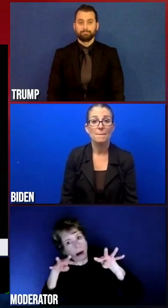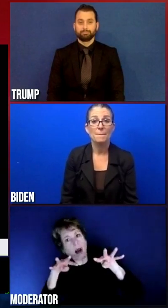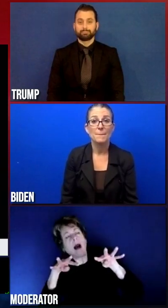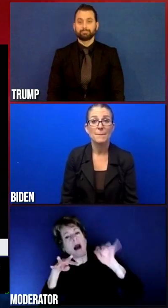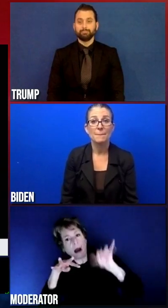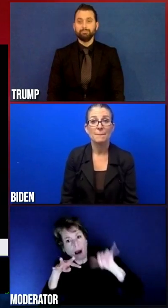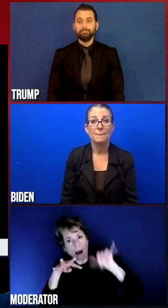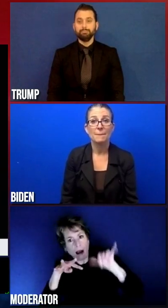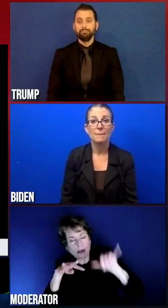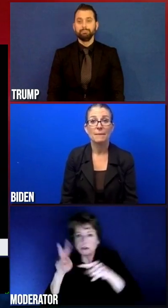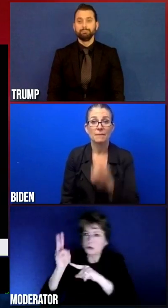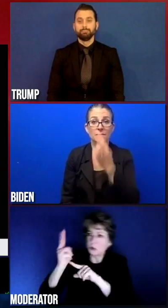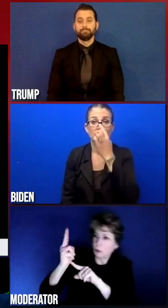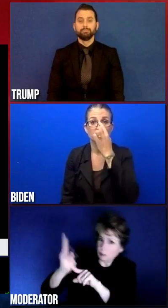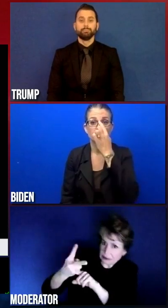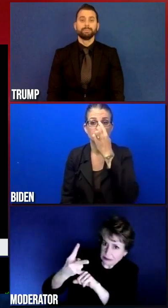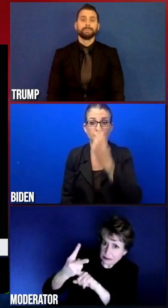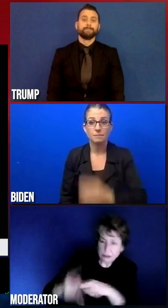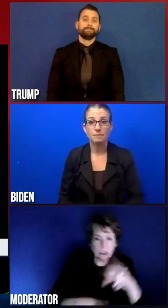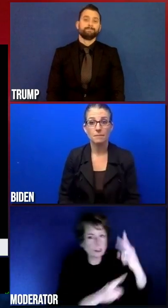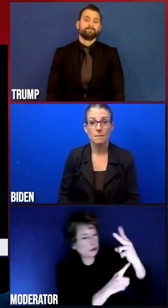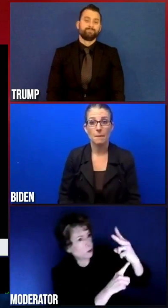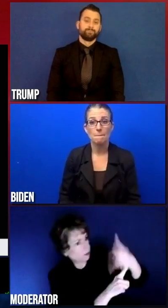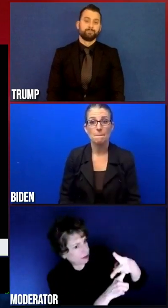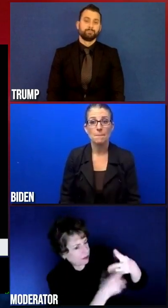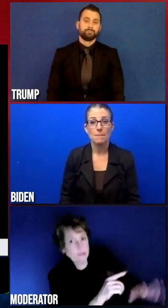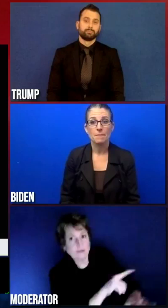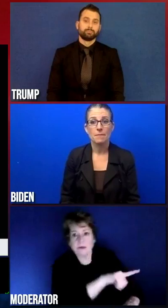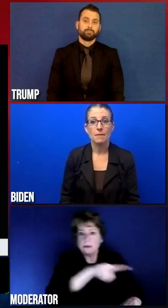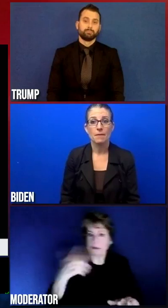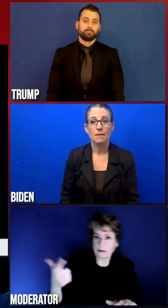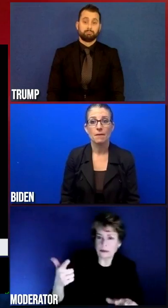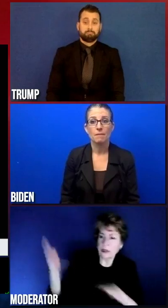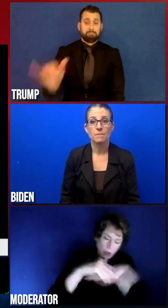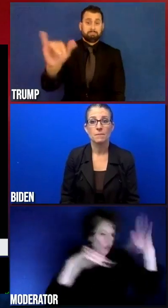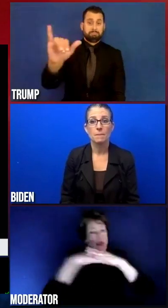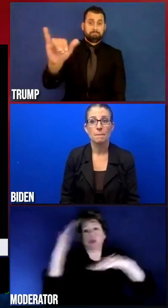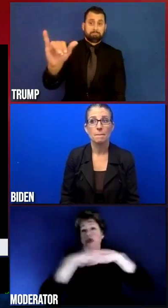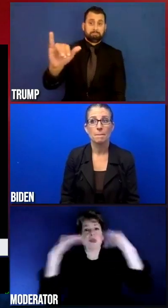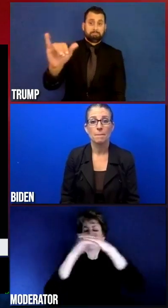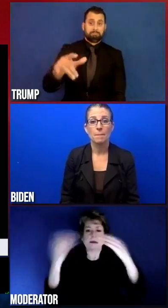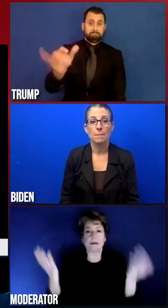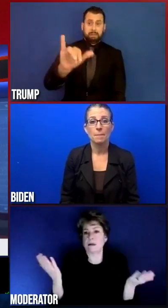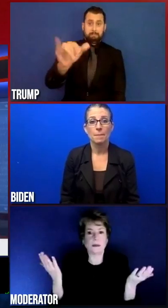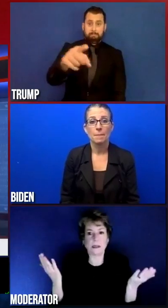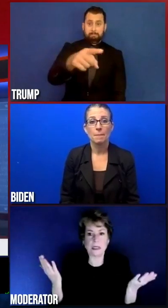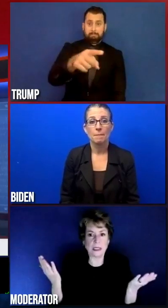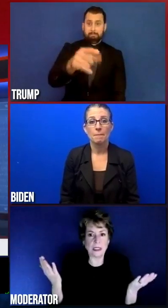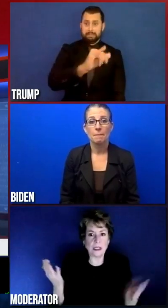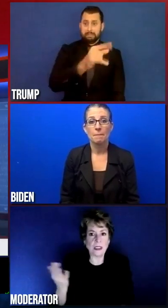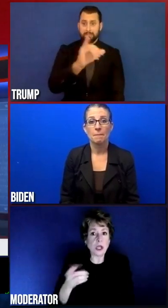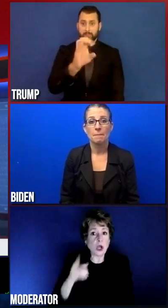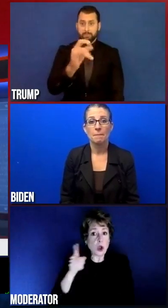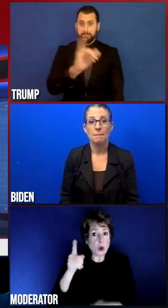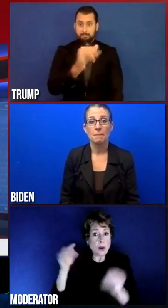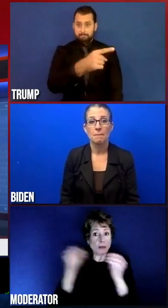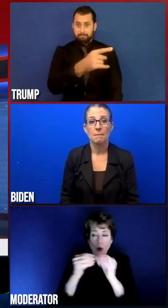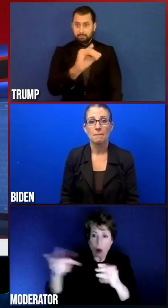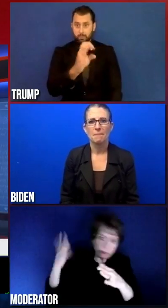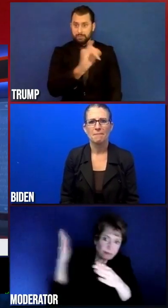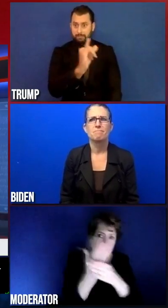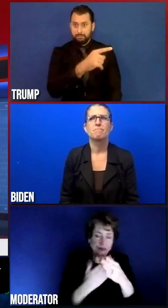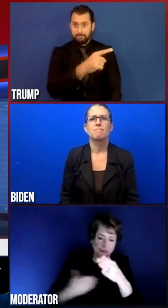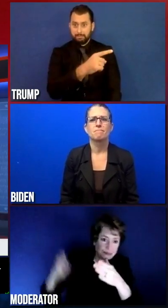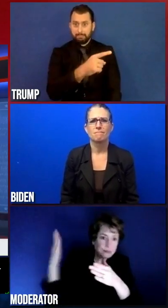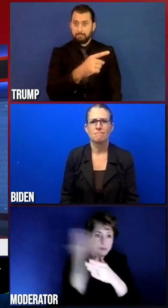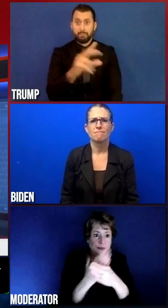I'm appealing to you, sir, to do that. Well, and him too. Well, frankly, you've been doing more interrupting Well, that's than all he right, has. but he does plenty. Well, less than, sir,